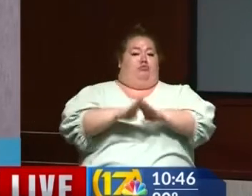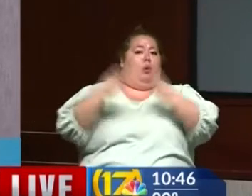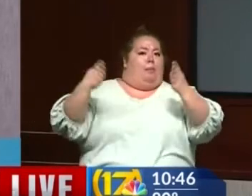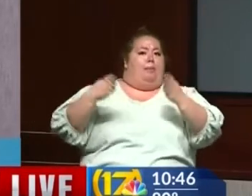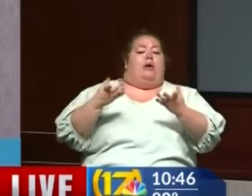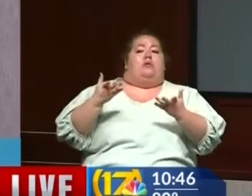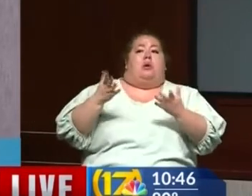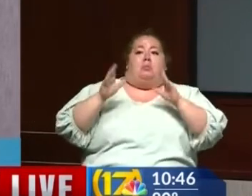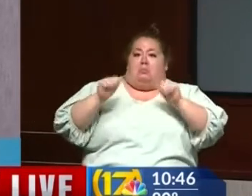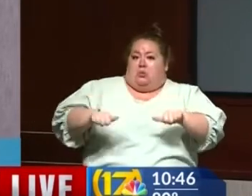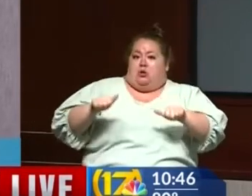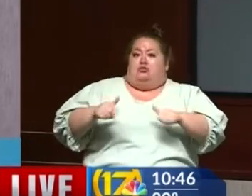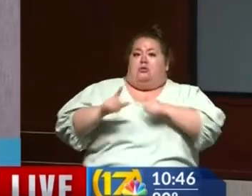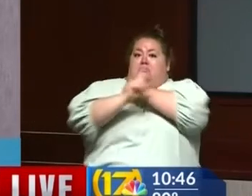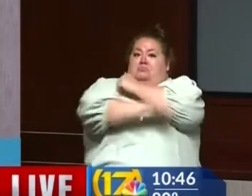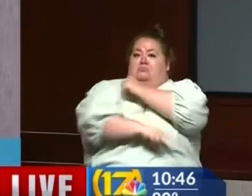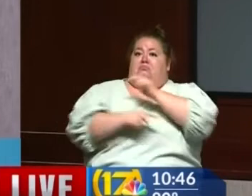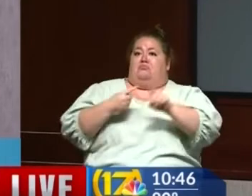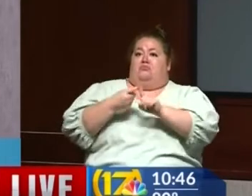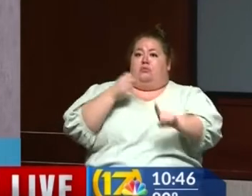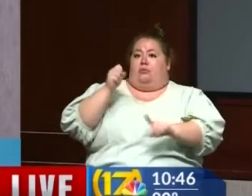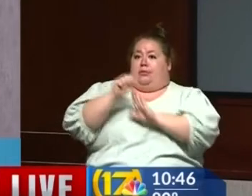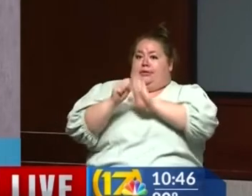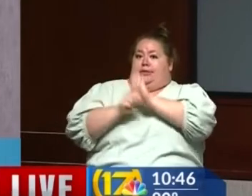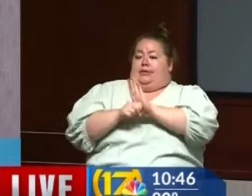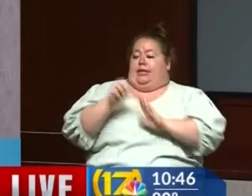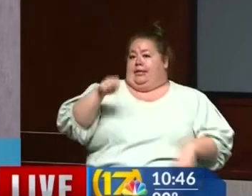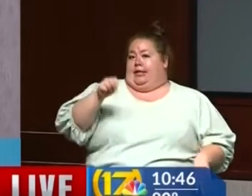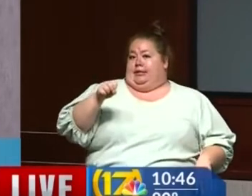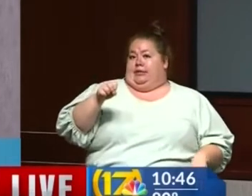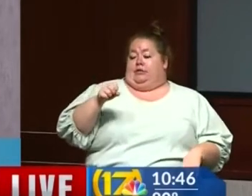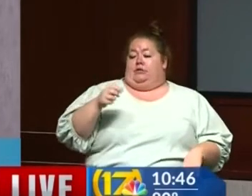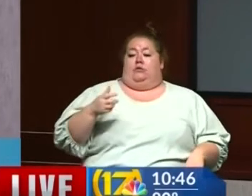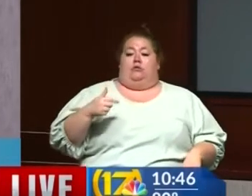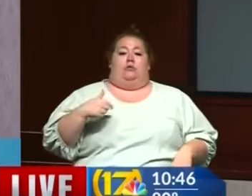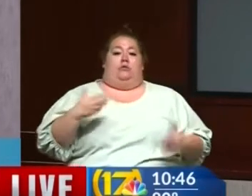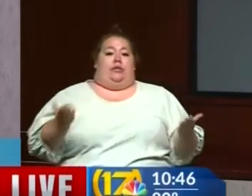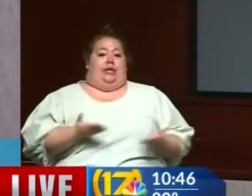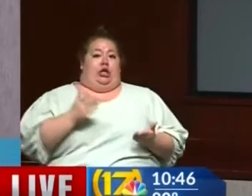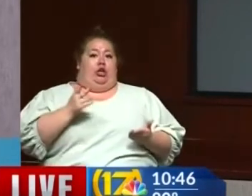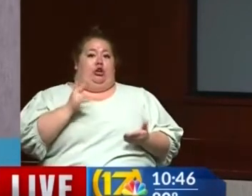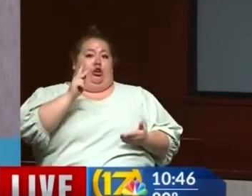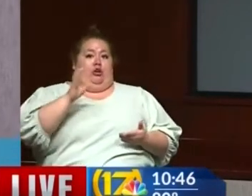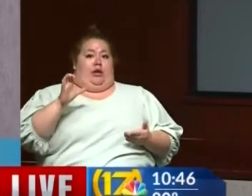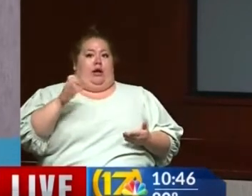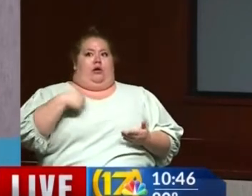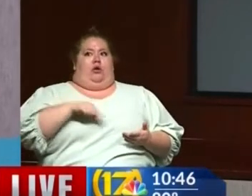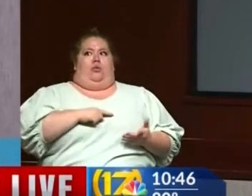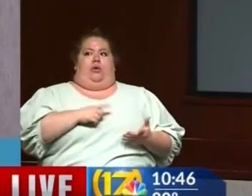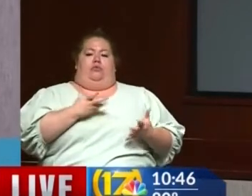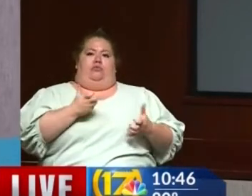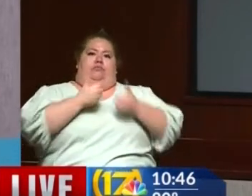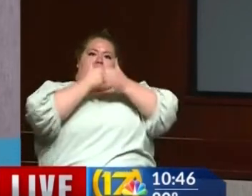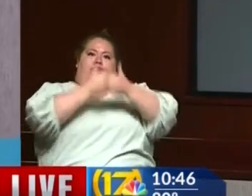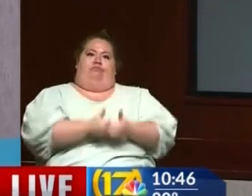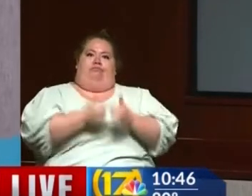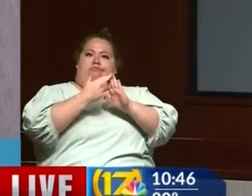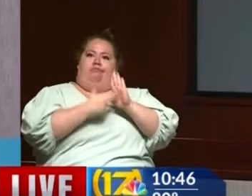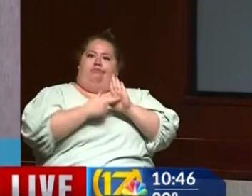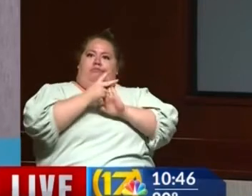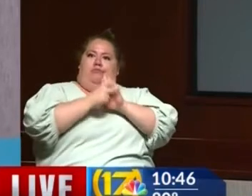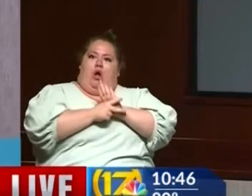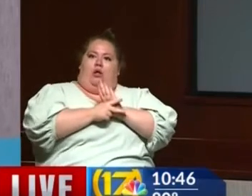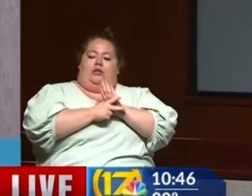do everything possible to keep those numbers down so that we can get everybody back opened appropriately